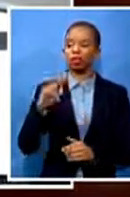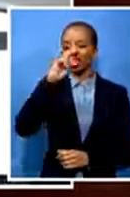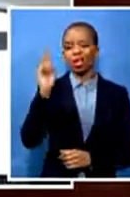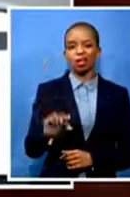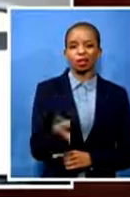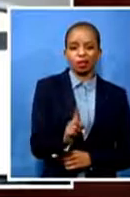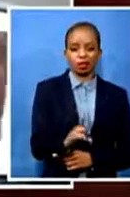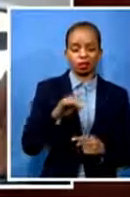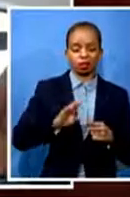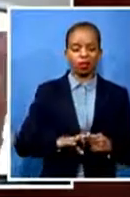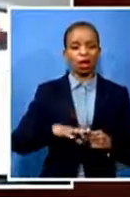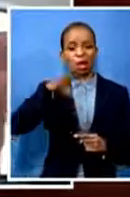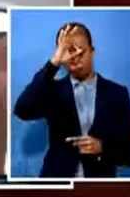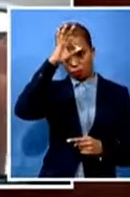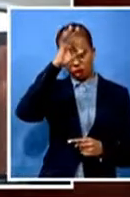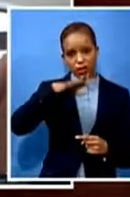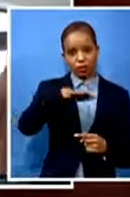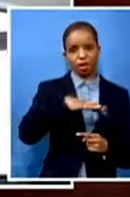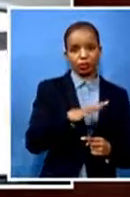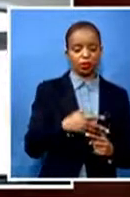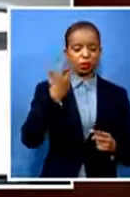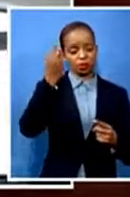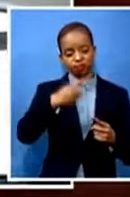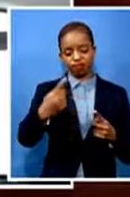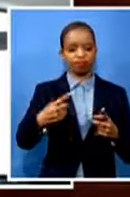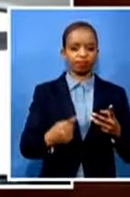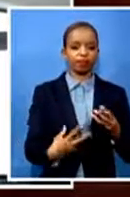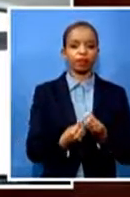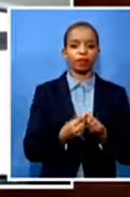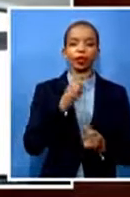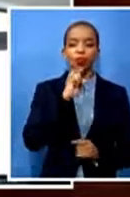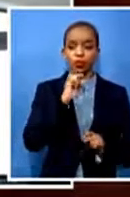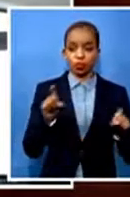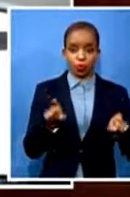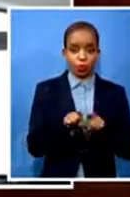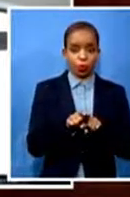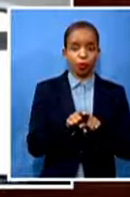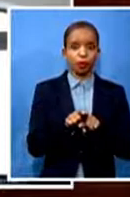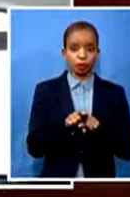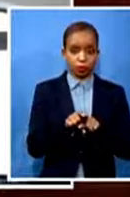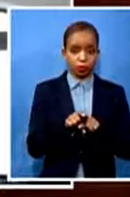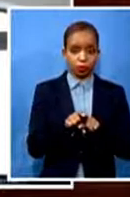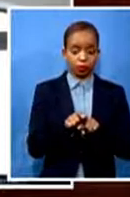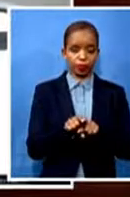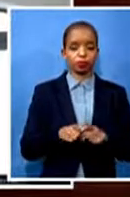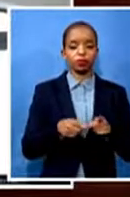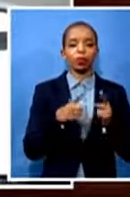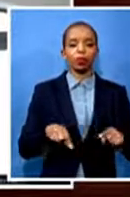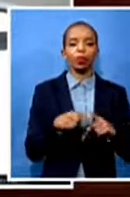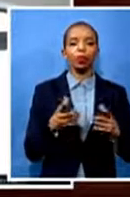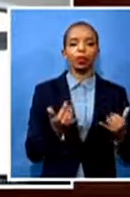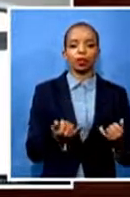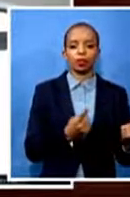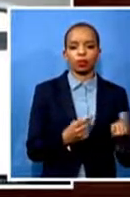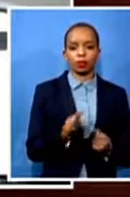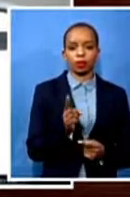those we are amalgamating them in forming the wards so that people can have easy